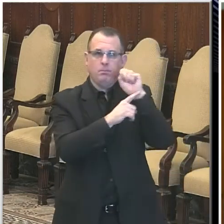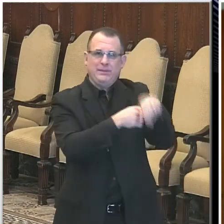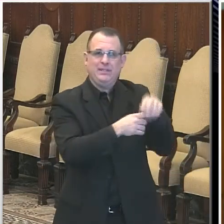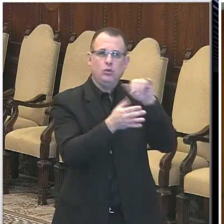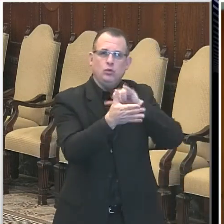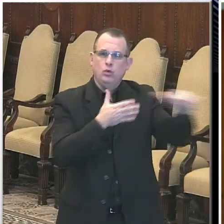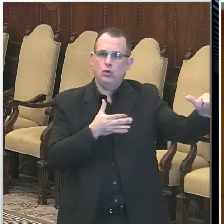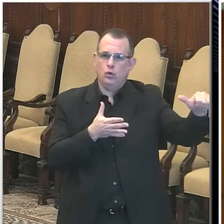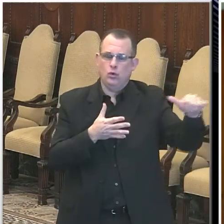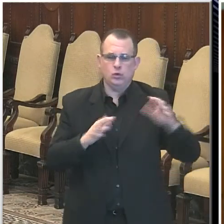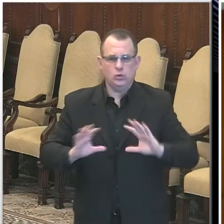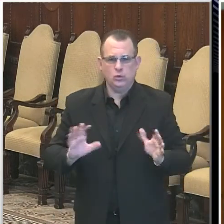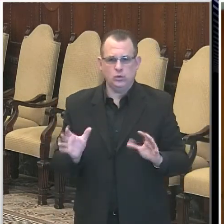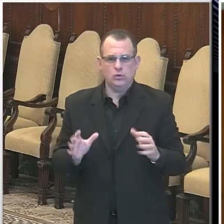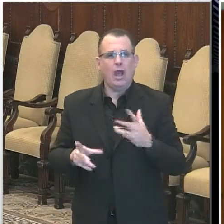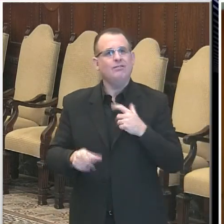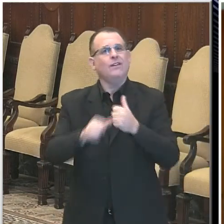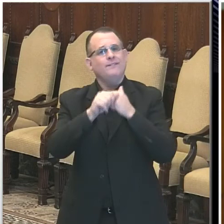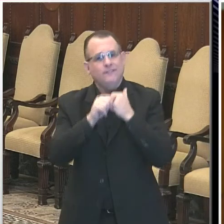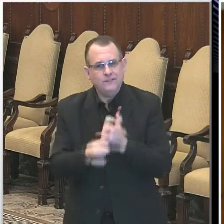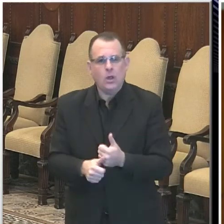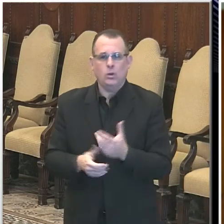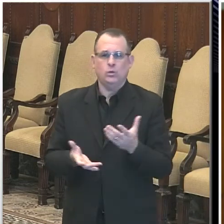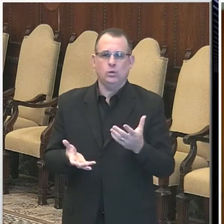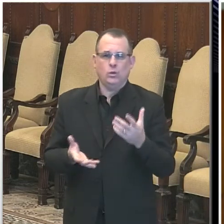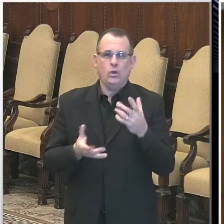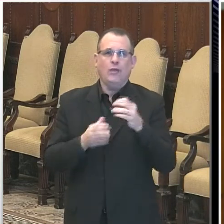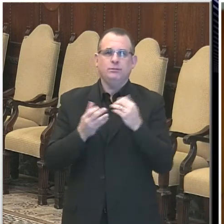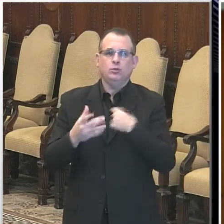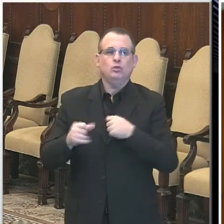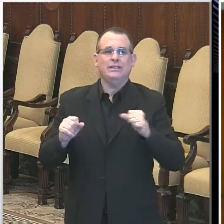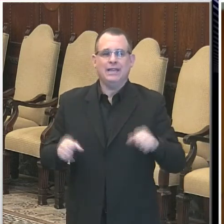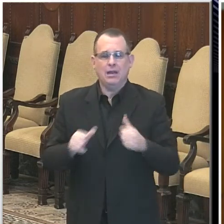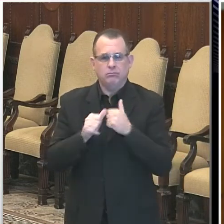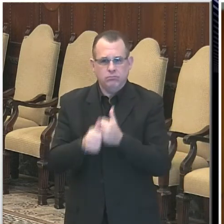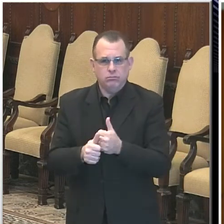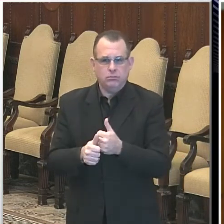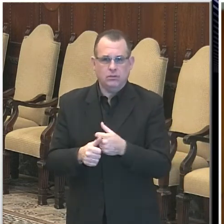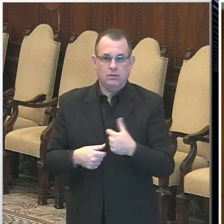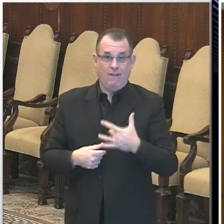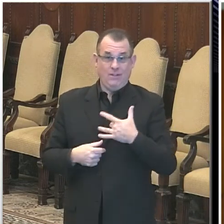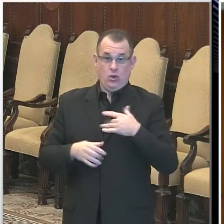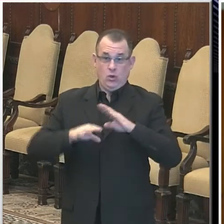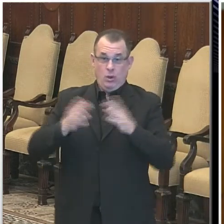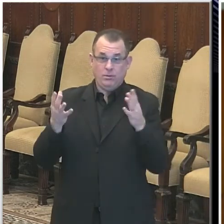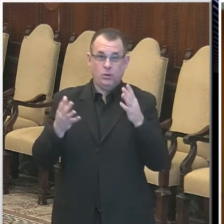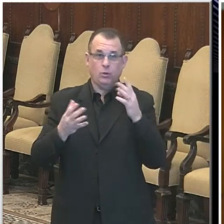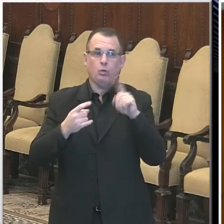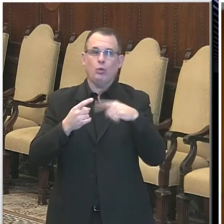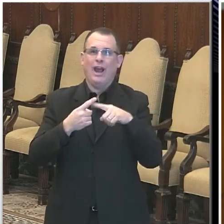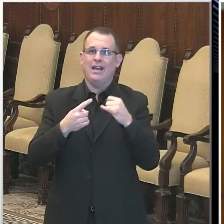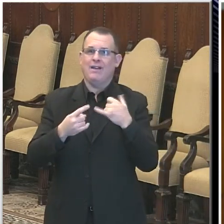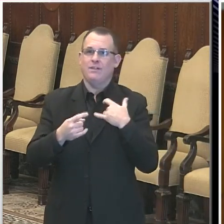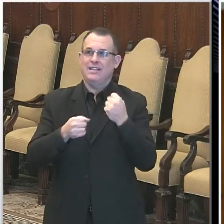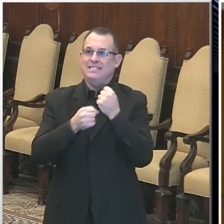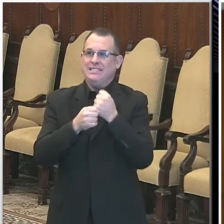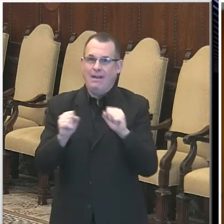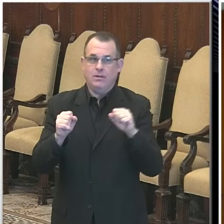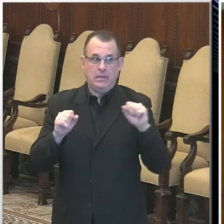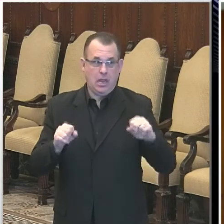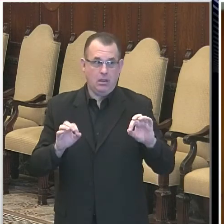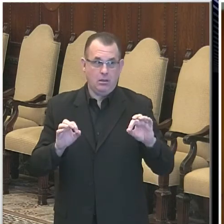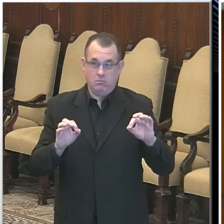we can. And when we'll open, I think we should open only when it's safe, and we open in a safe way so that however we